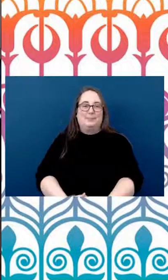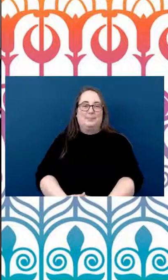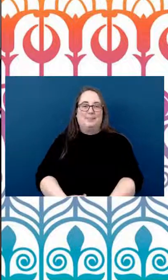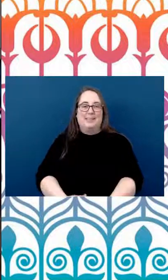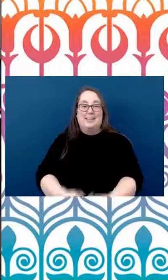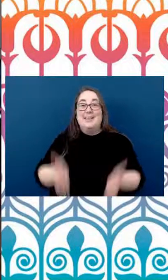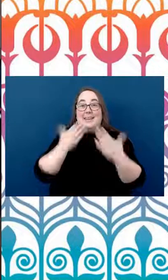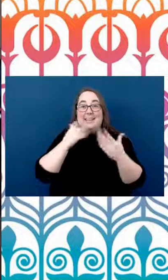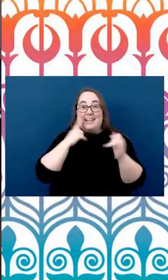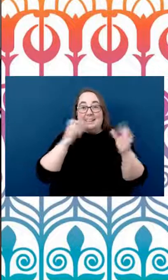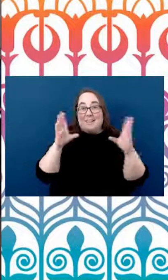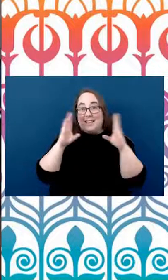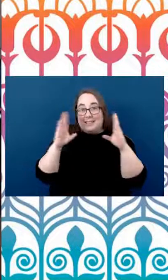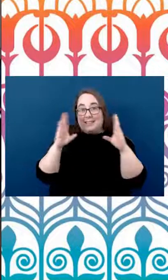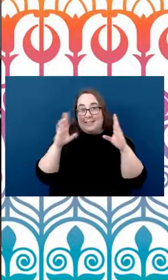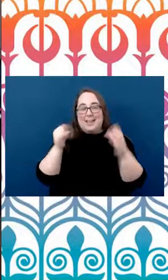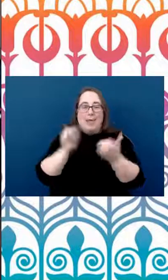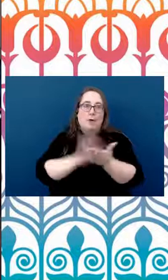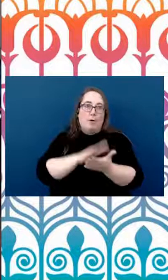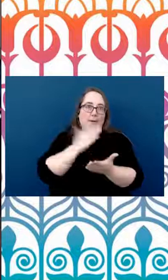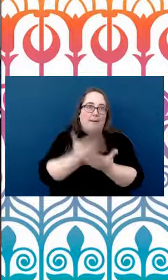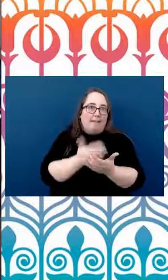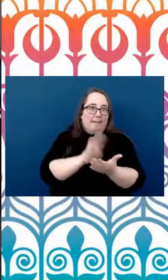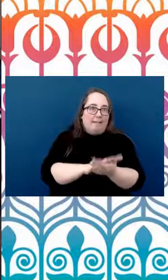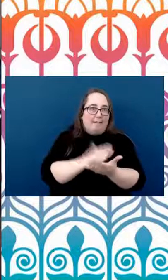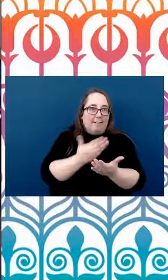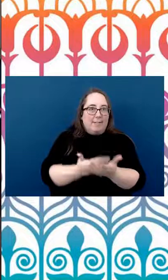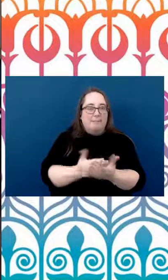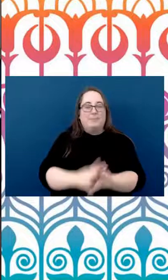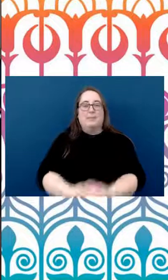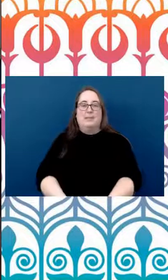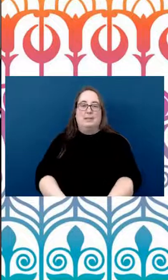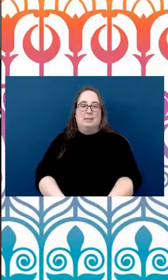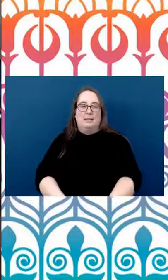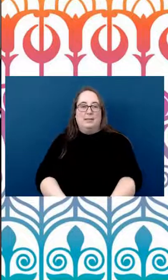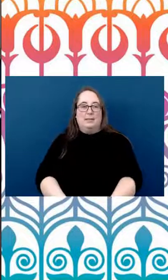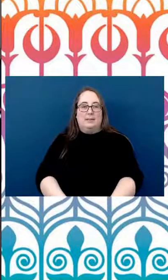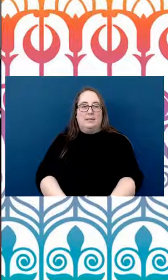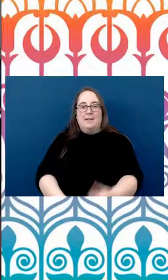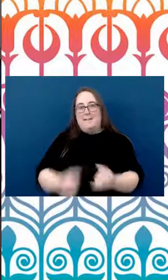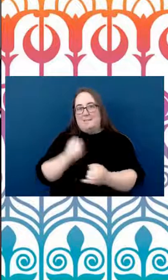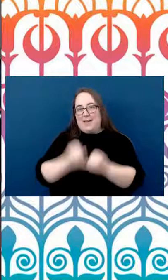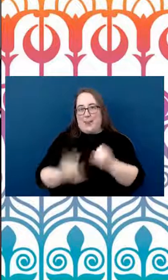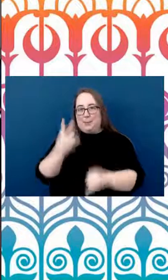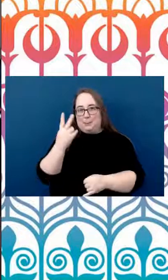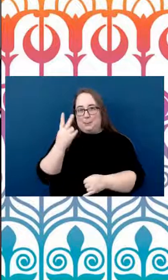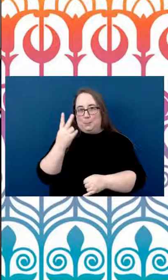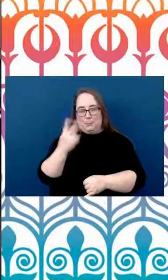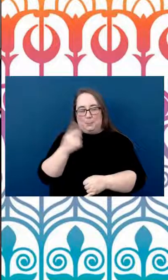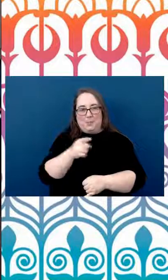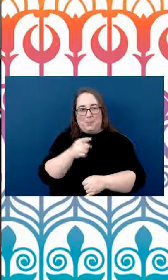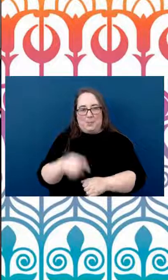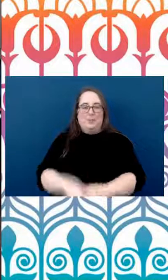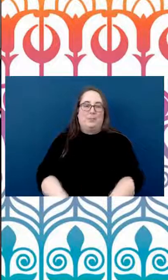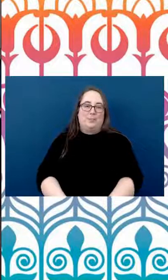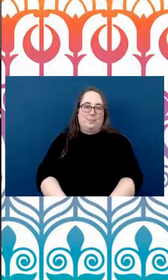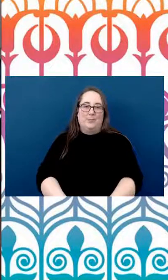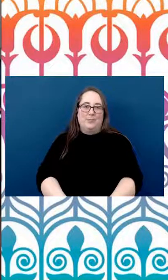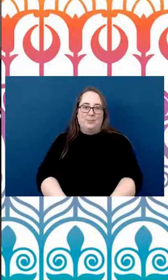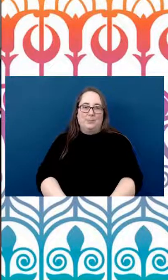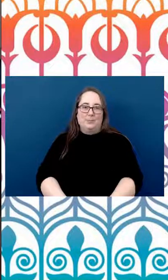for listening and cooking. I want to show you my final 2 avocado toast